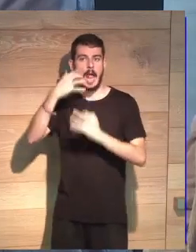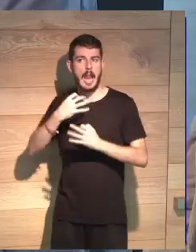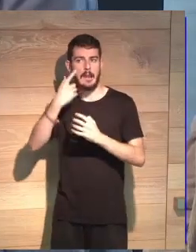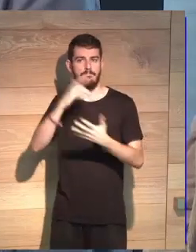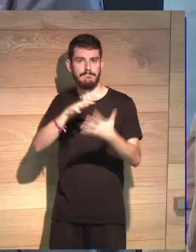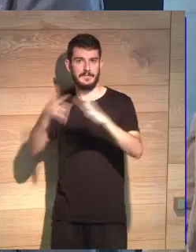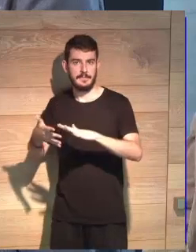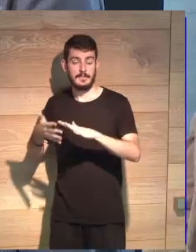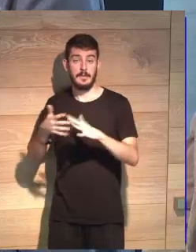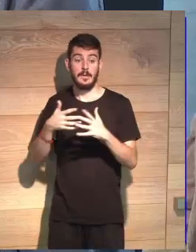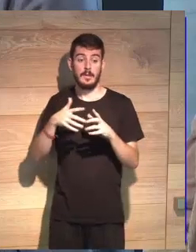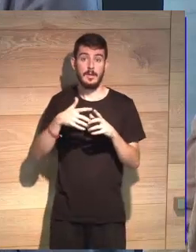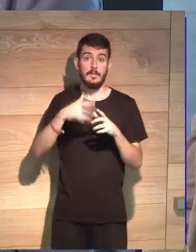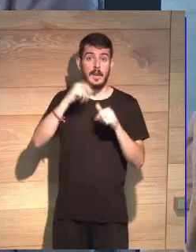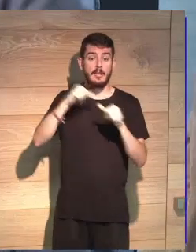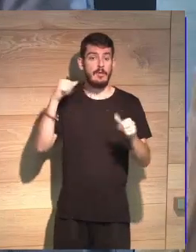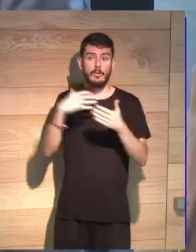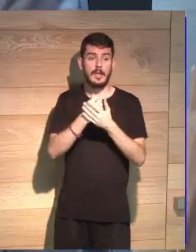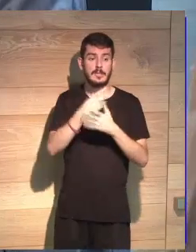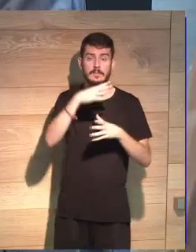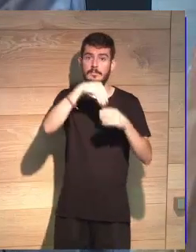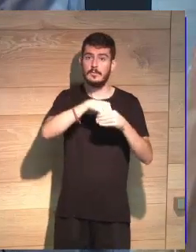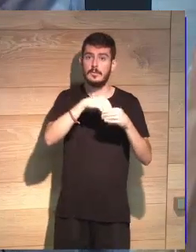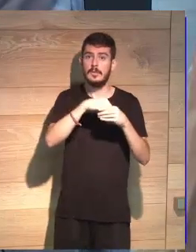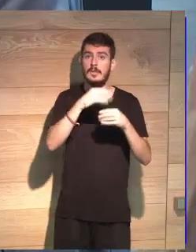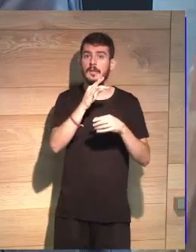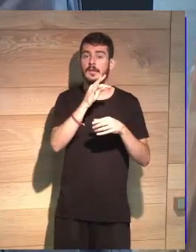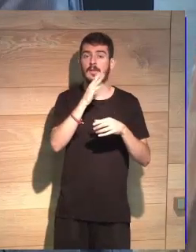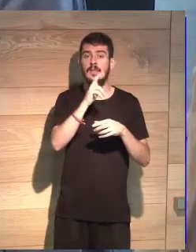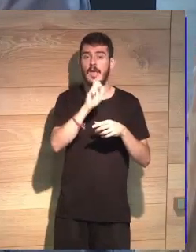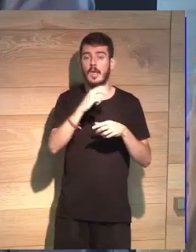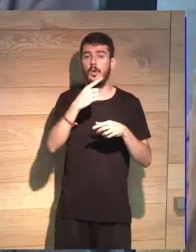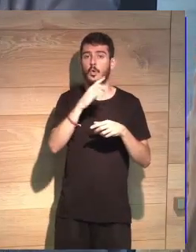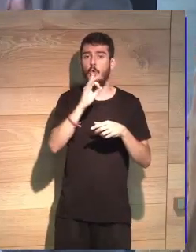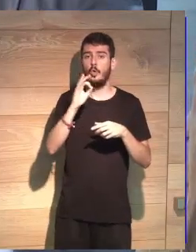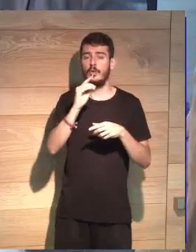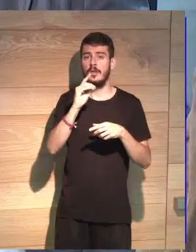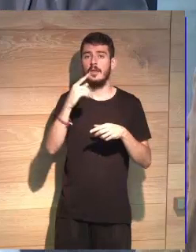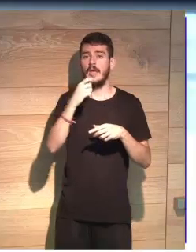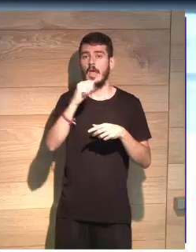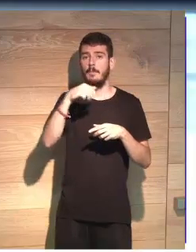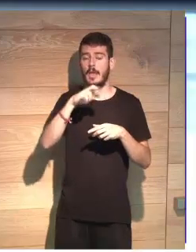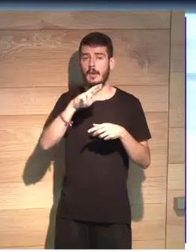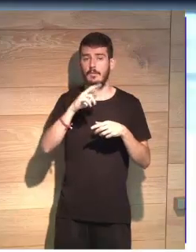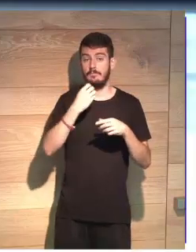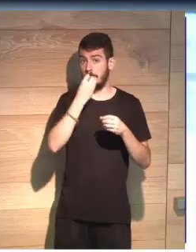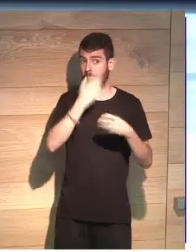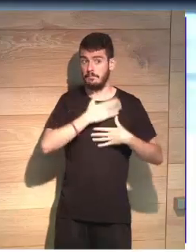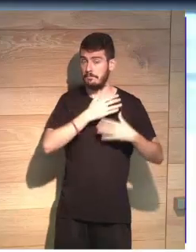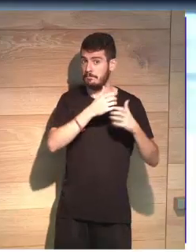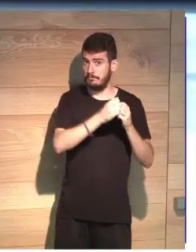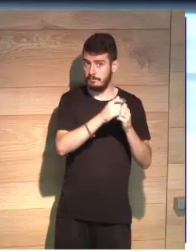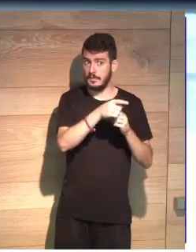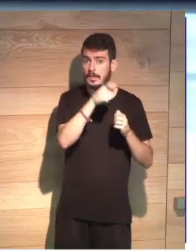real situations, and this type of experiences are included in Good Gamer because we want to give a broader vision and